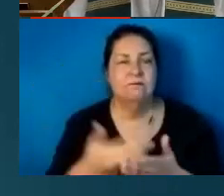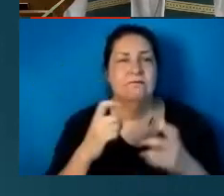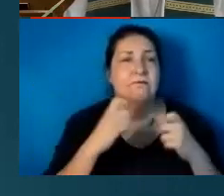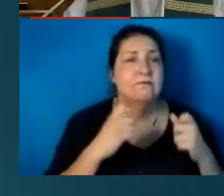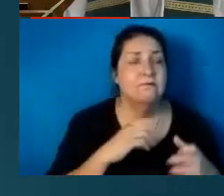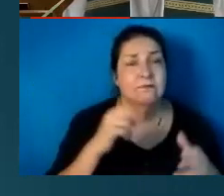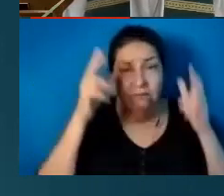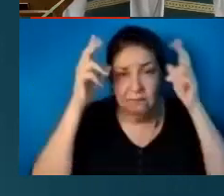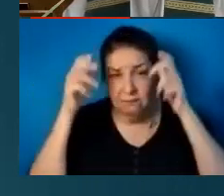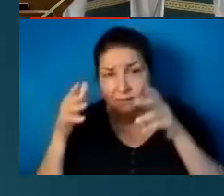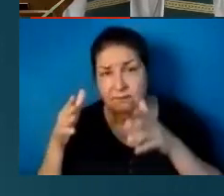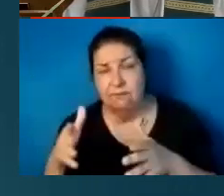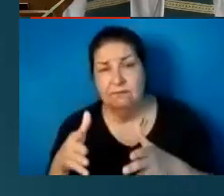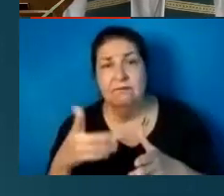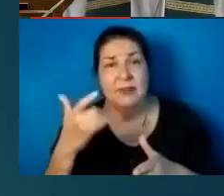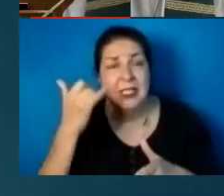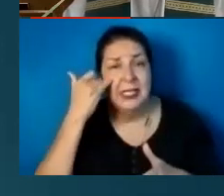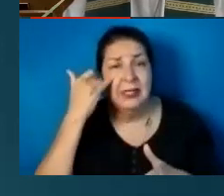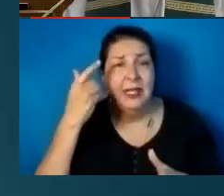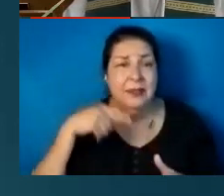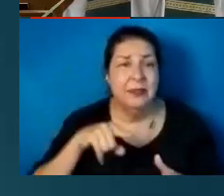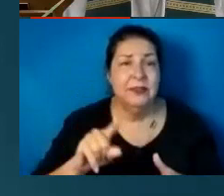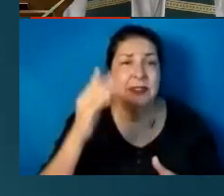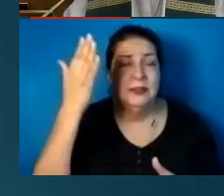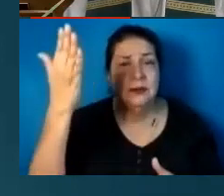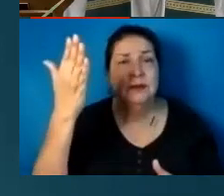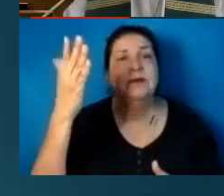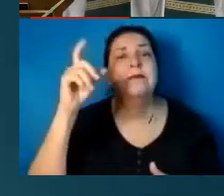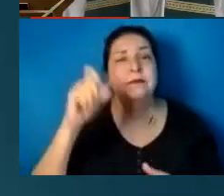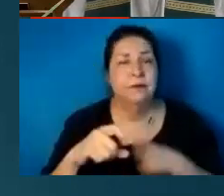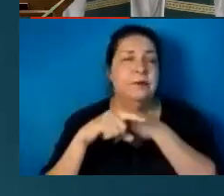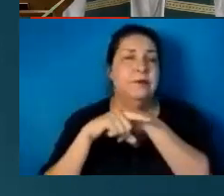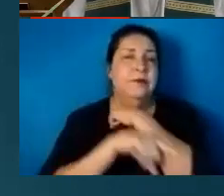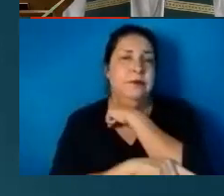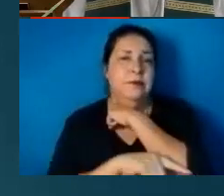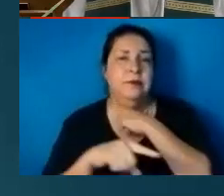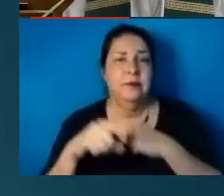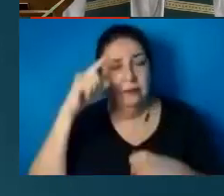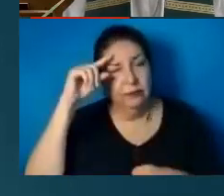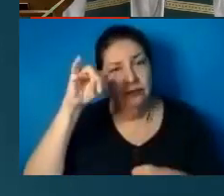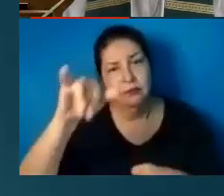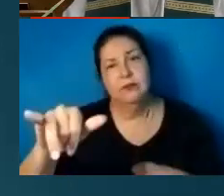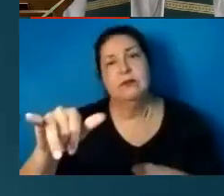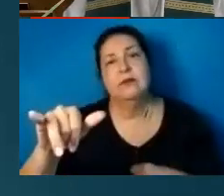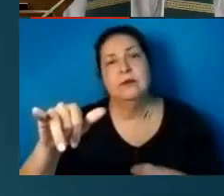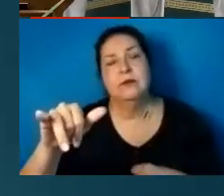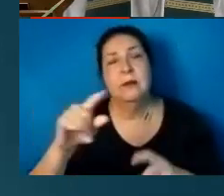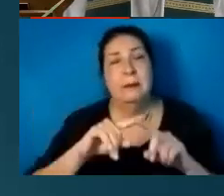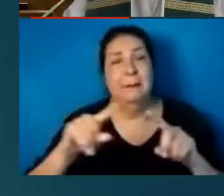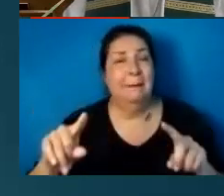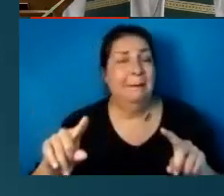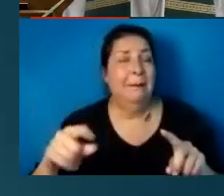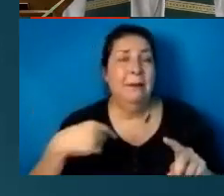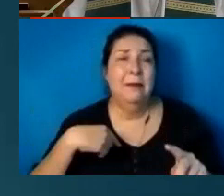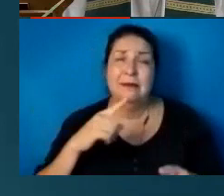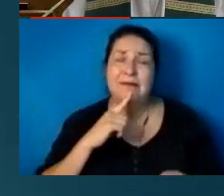and iniquities with which I have ever offended you and justly deserved your temporal and eternal punishment. But I